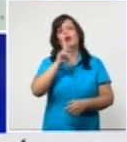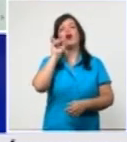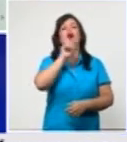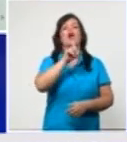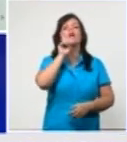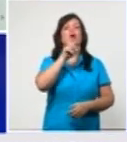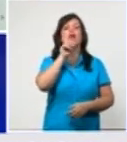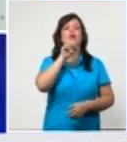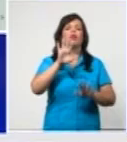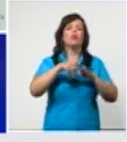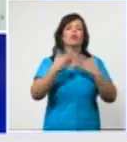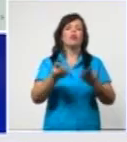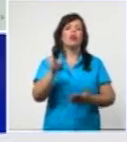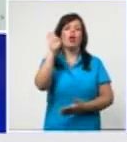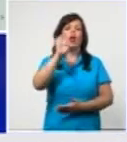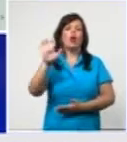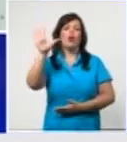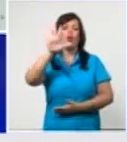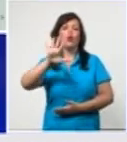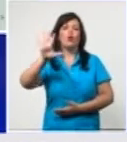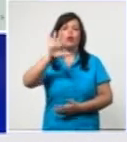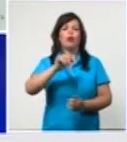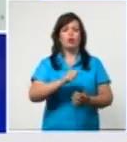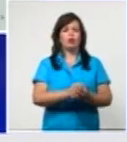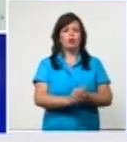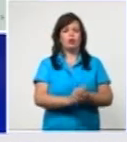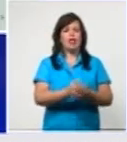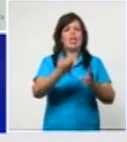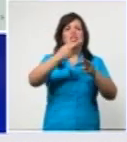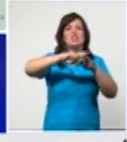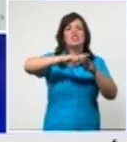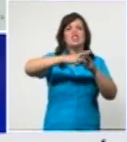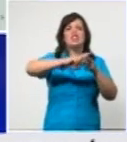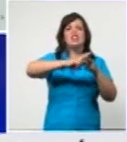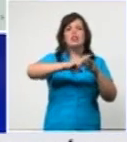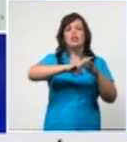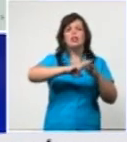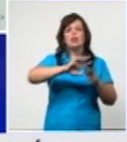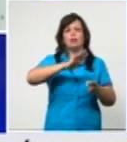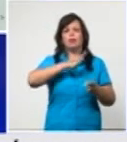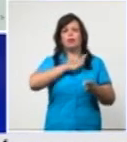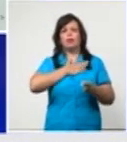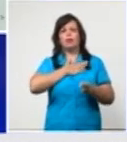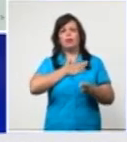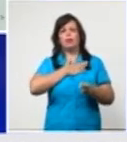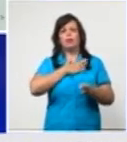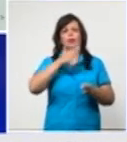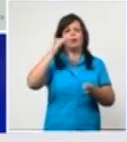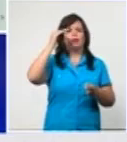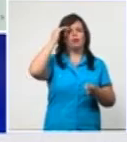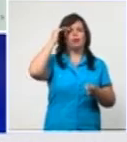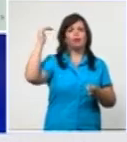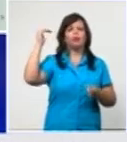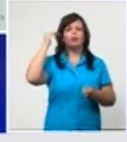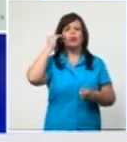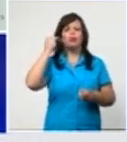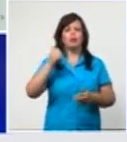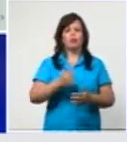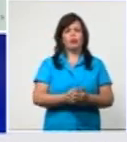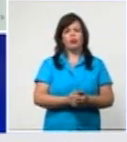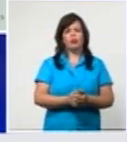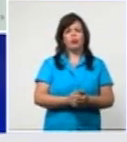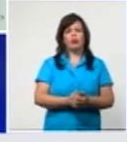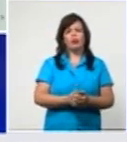notice the magnitude, the increase, the growth of the number of cases in the region of the